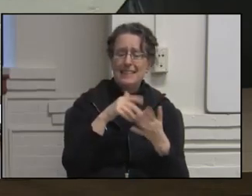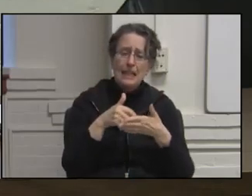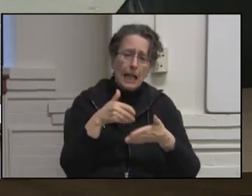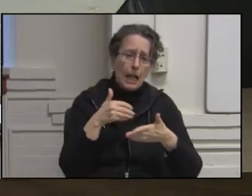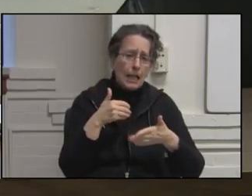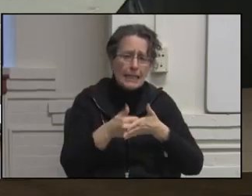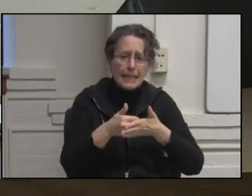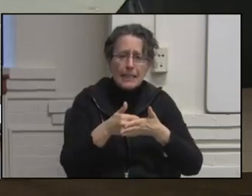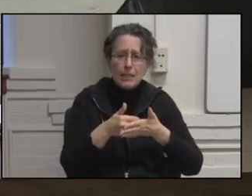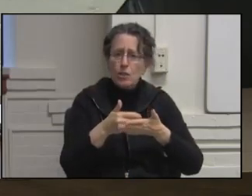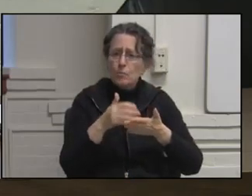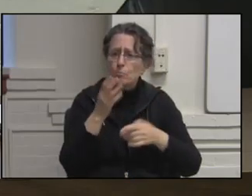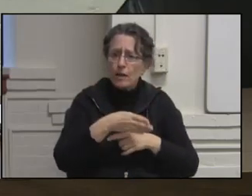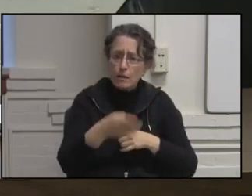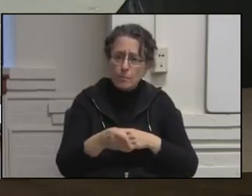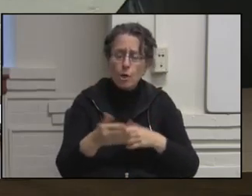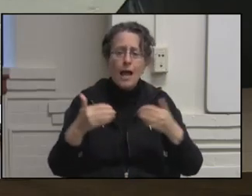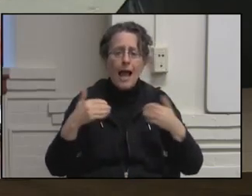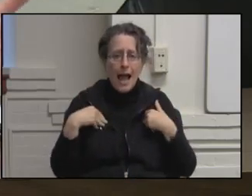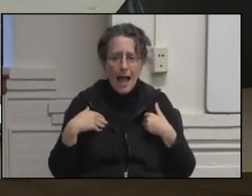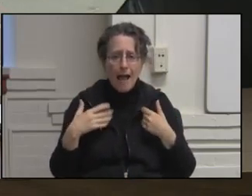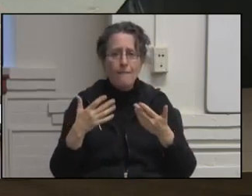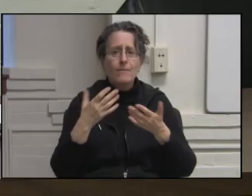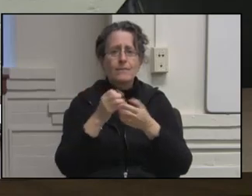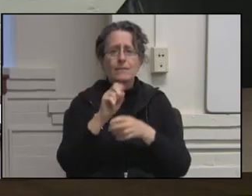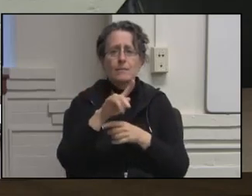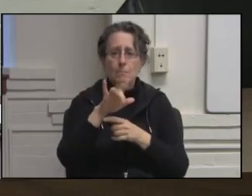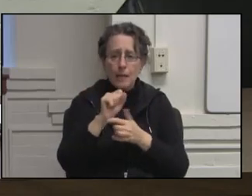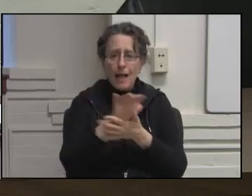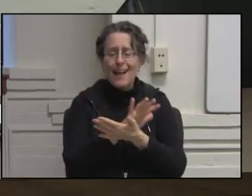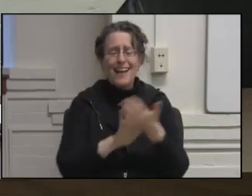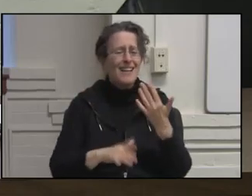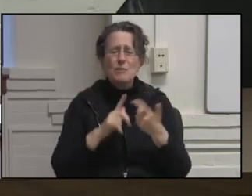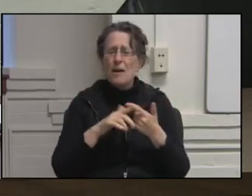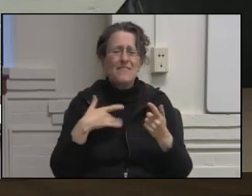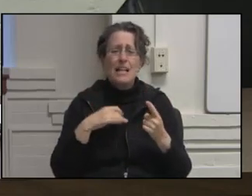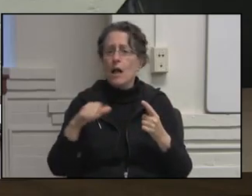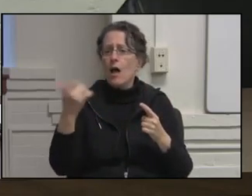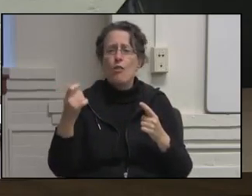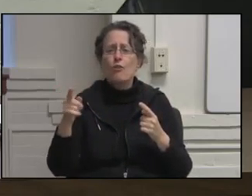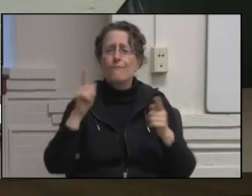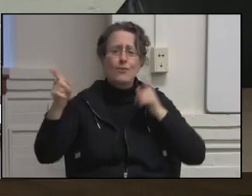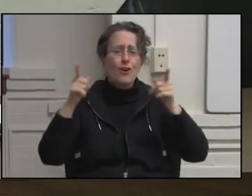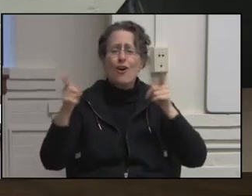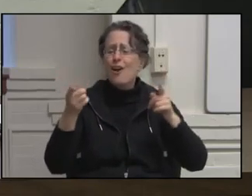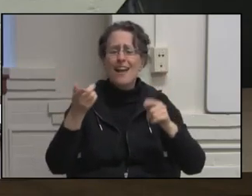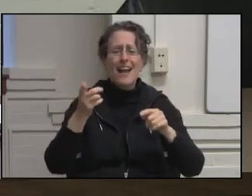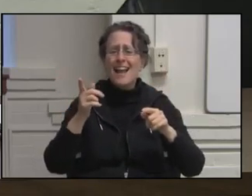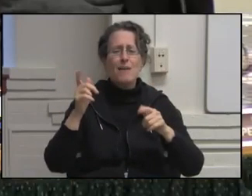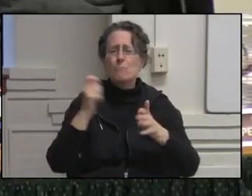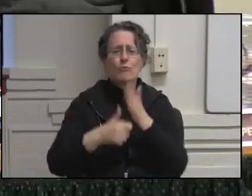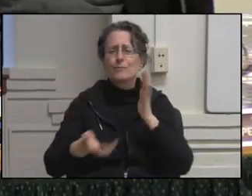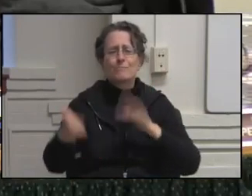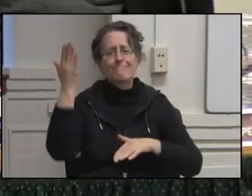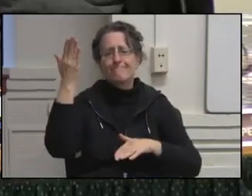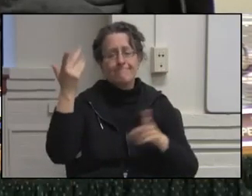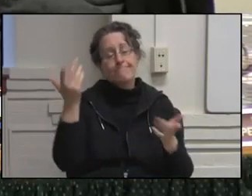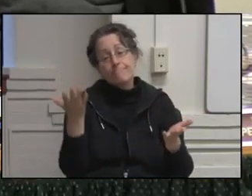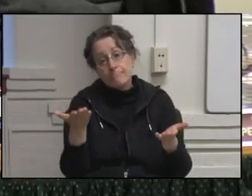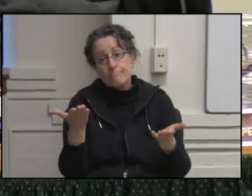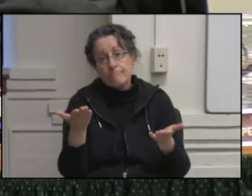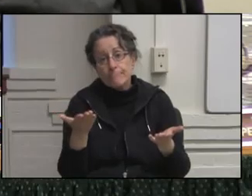supplies, that made a big difference too on whether people could compete with him. Mm-hmm. Makes sense. Thank you for that. Members of